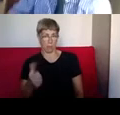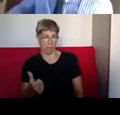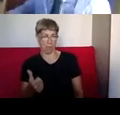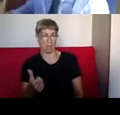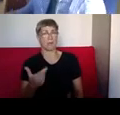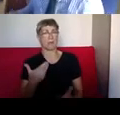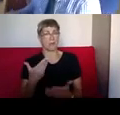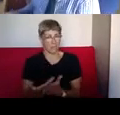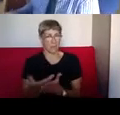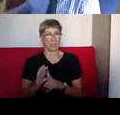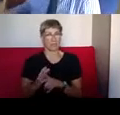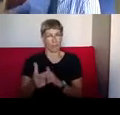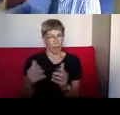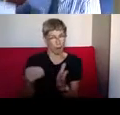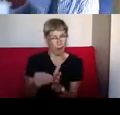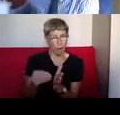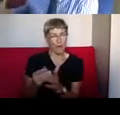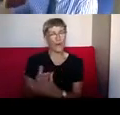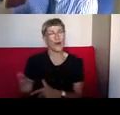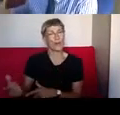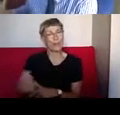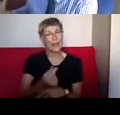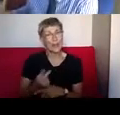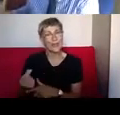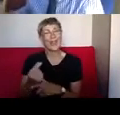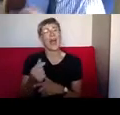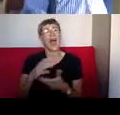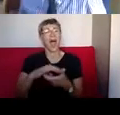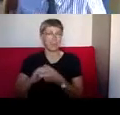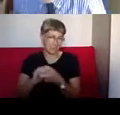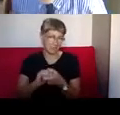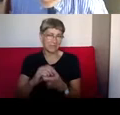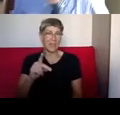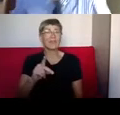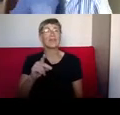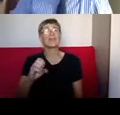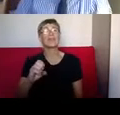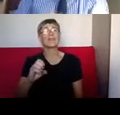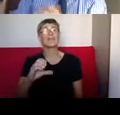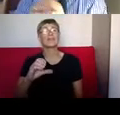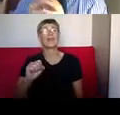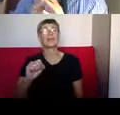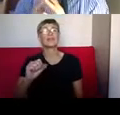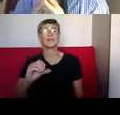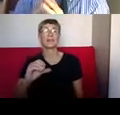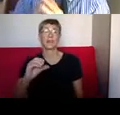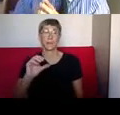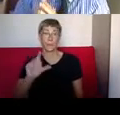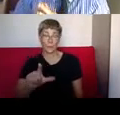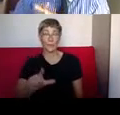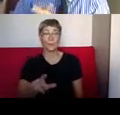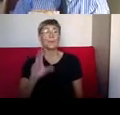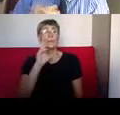in desk two. What you can see on the slide, I want to say something more than what just the deliverables are, because